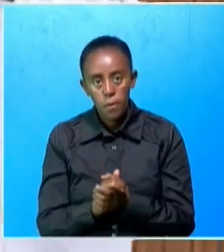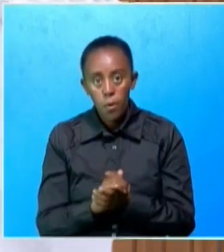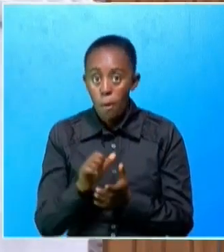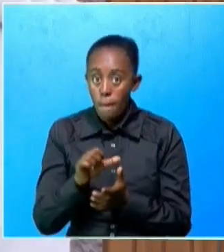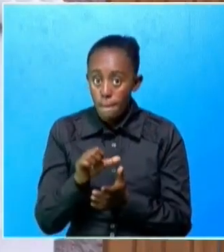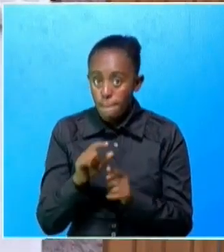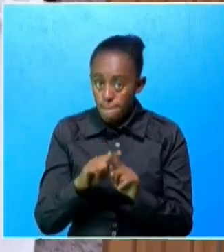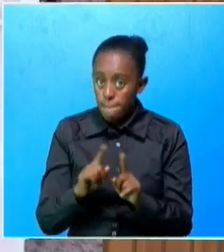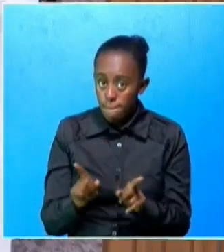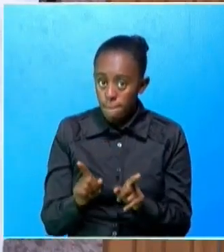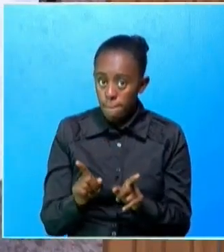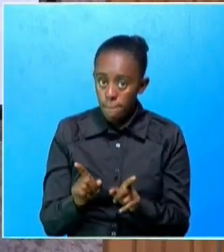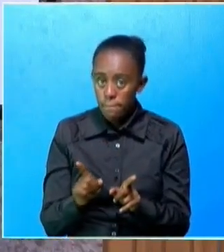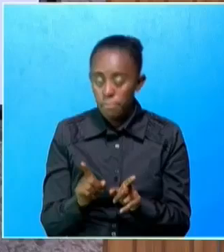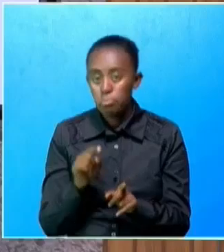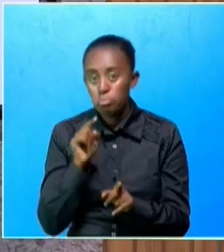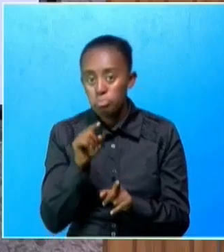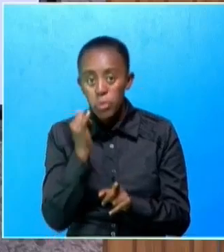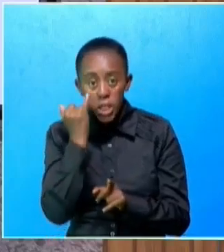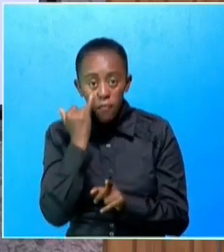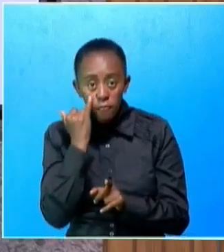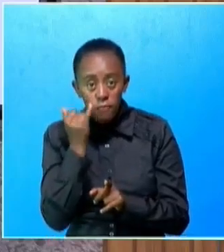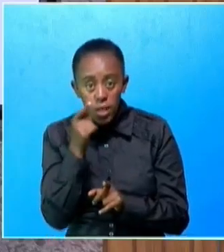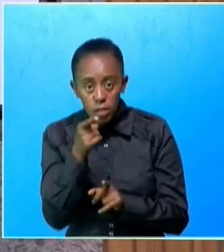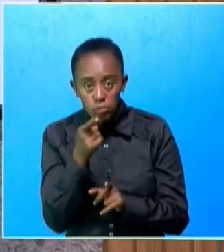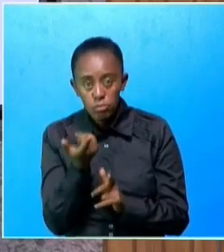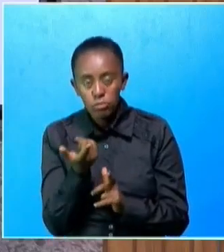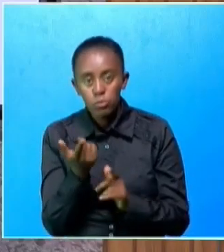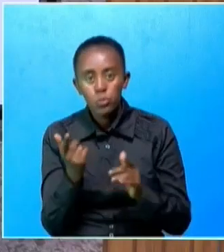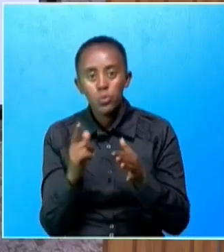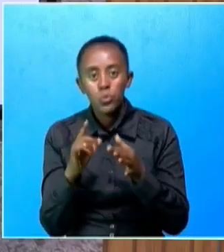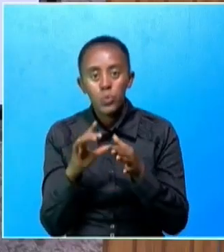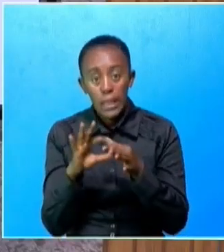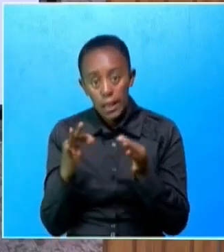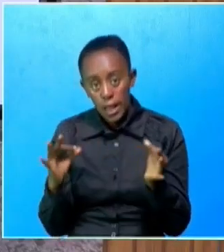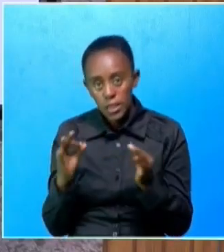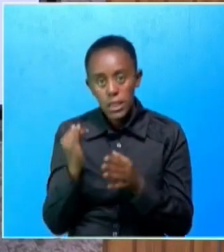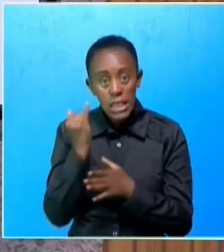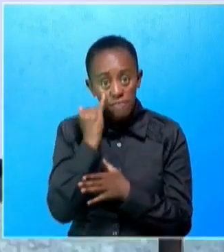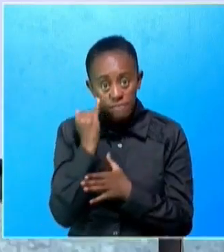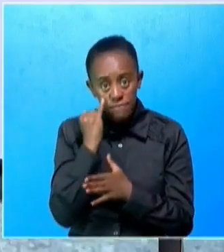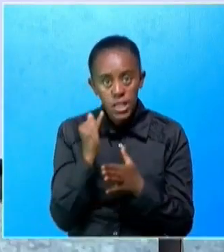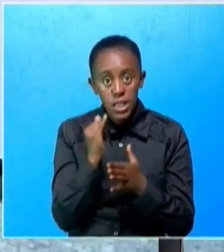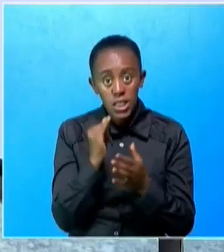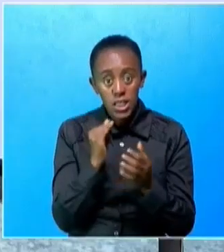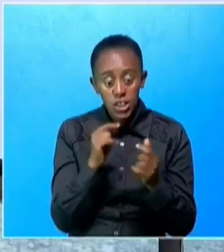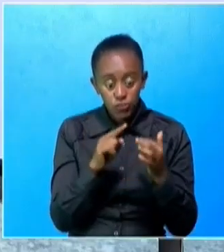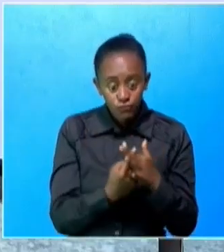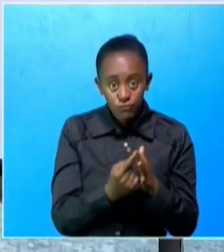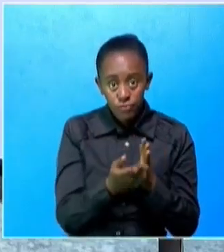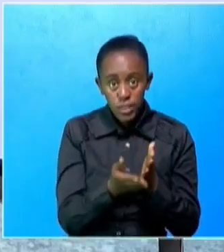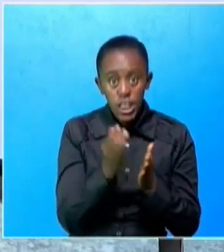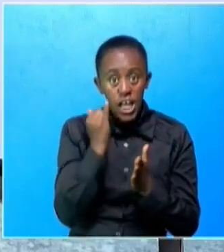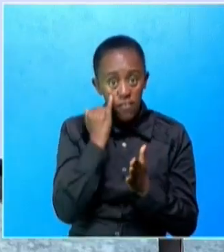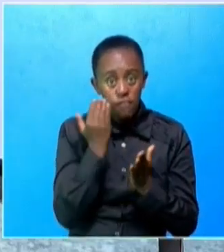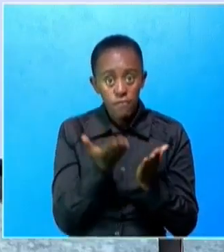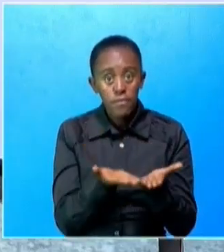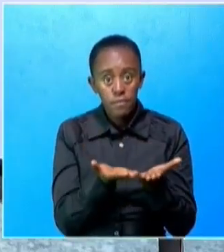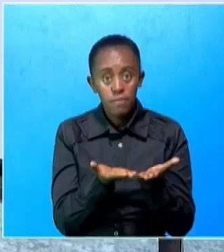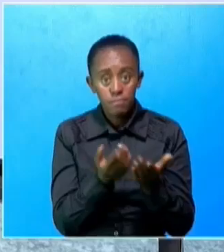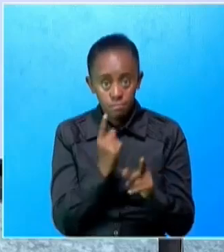Whereas, if your sentence begins by the clause, if clause, what I mean that,